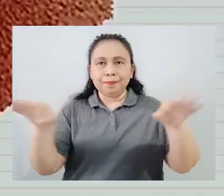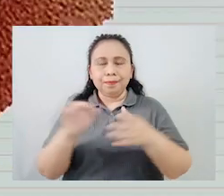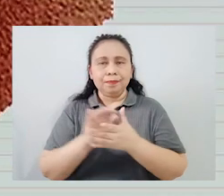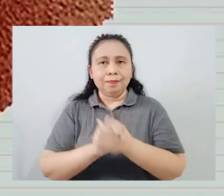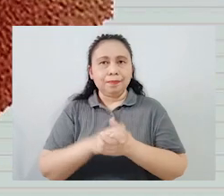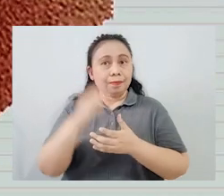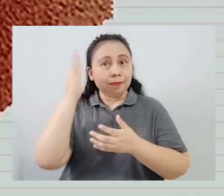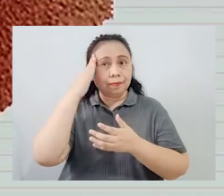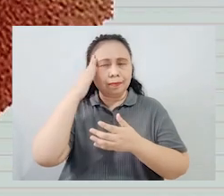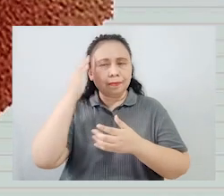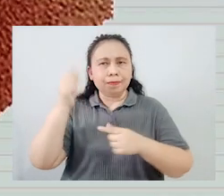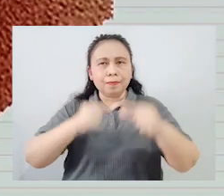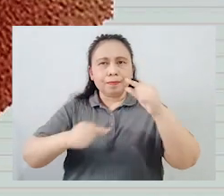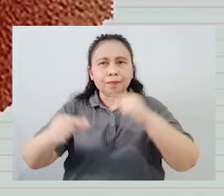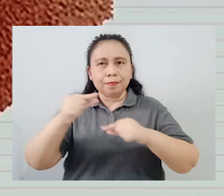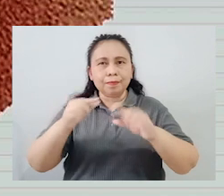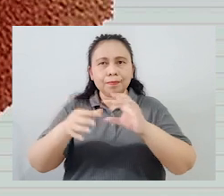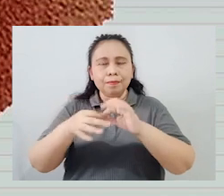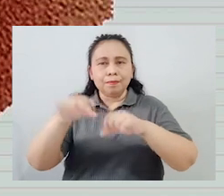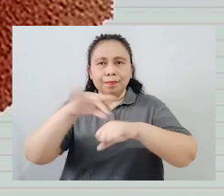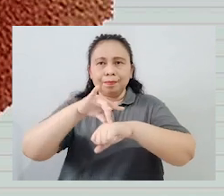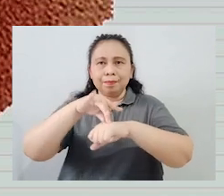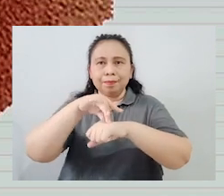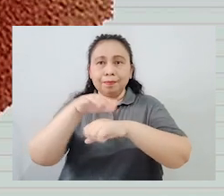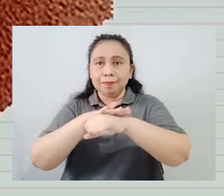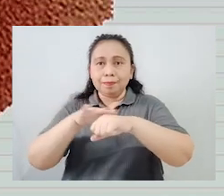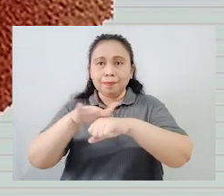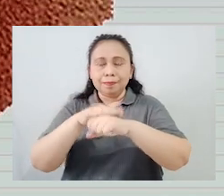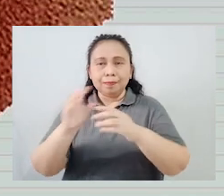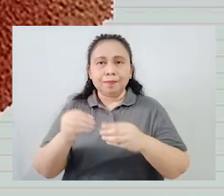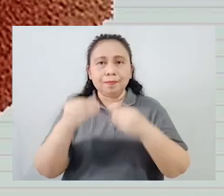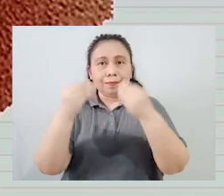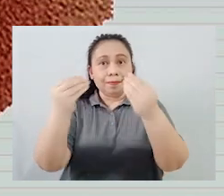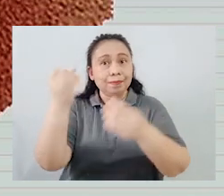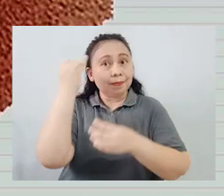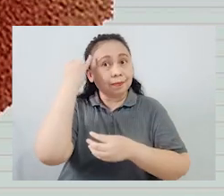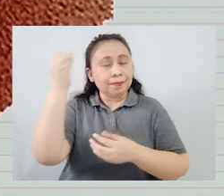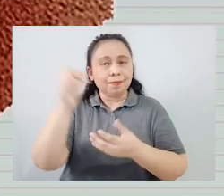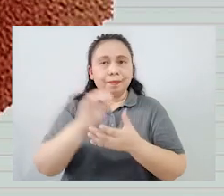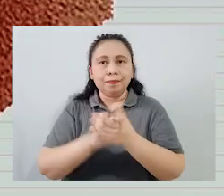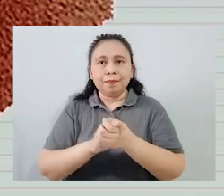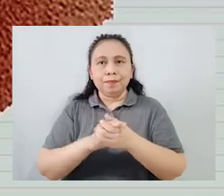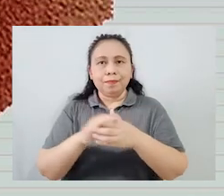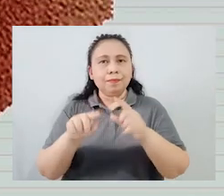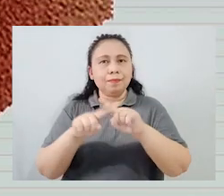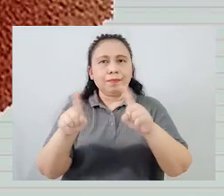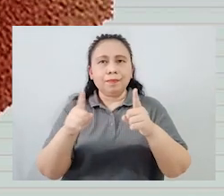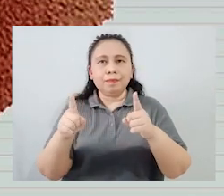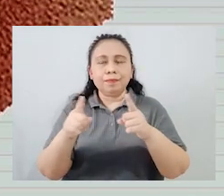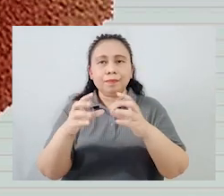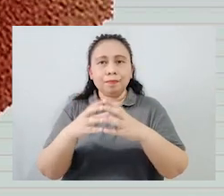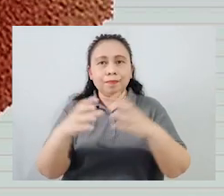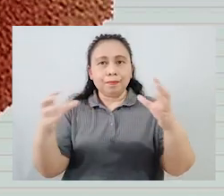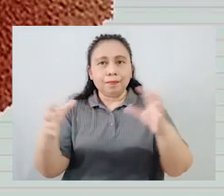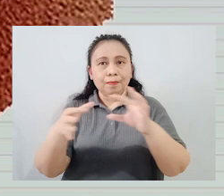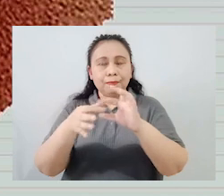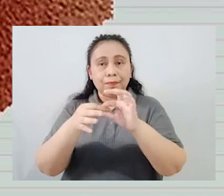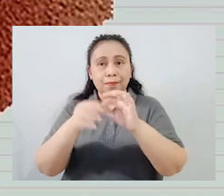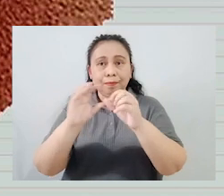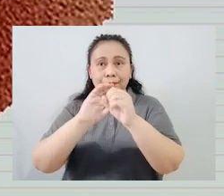Knowing the uneven geomorphology of the Earth's surface will give us an idea on the relative density of the